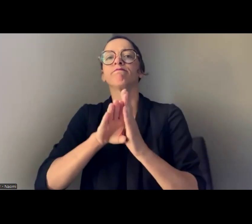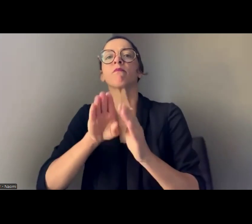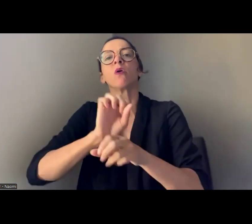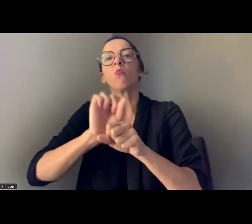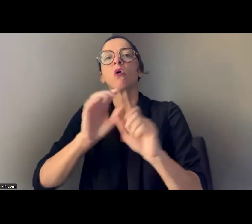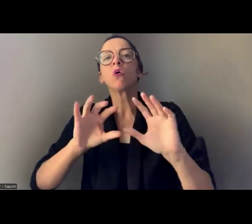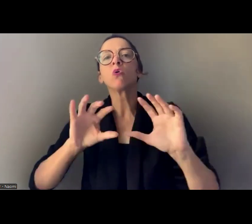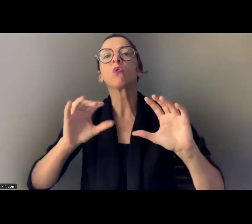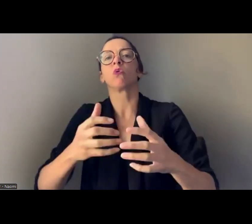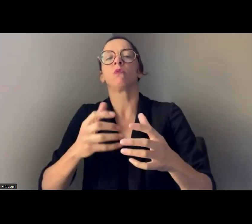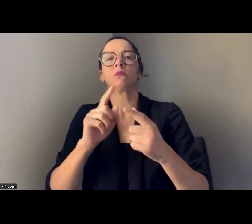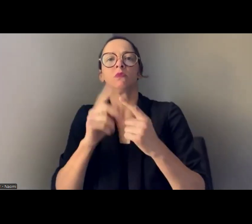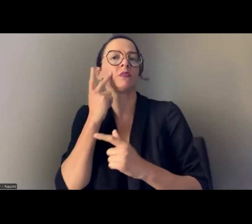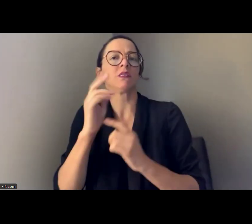care.